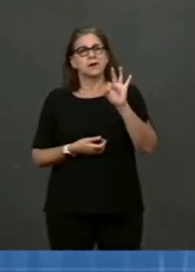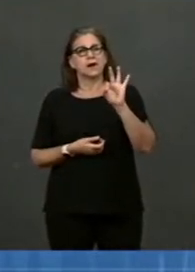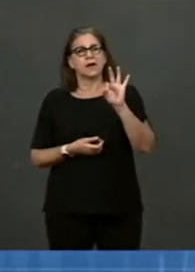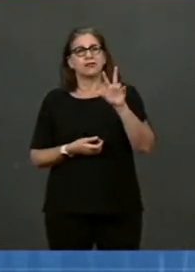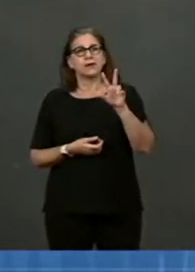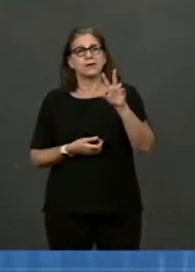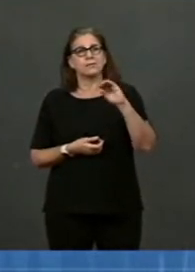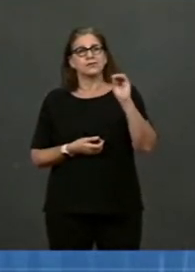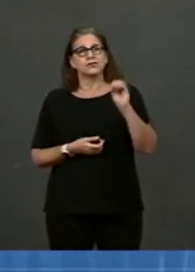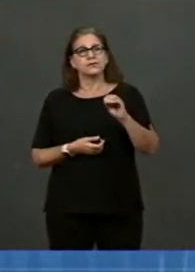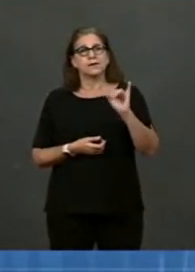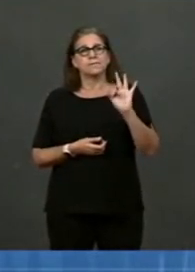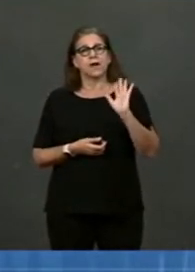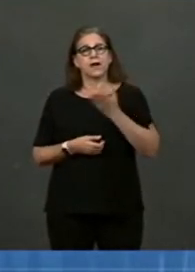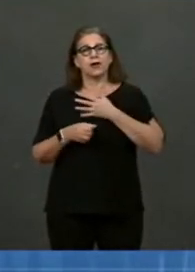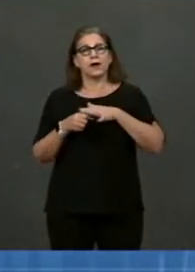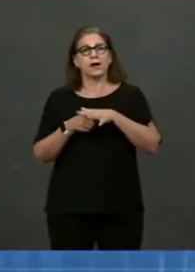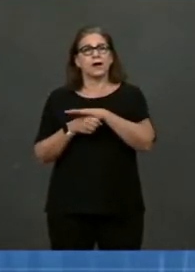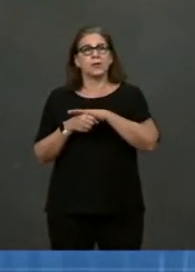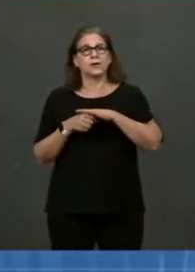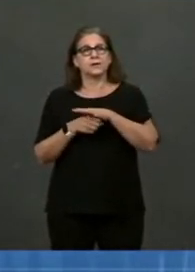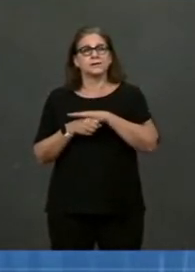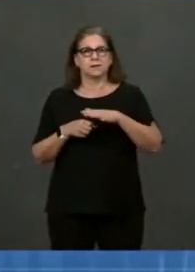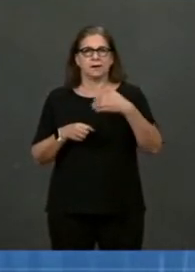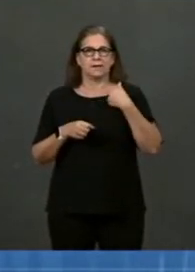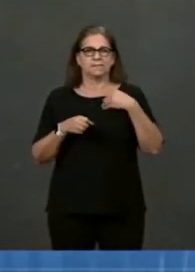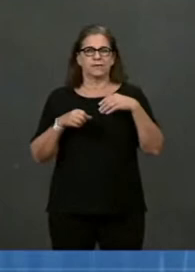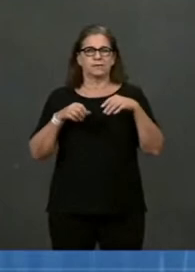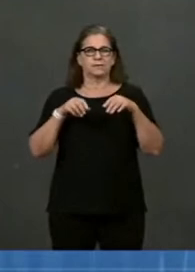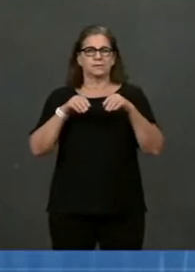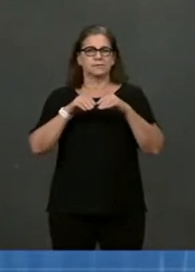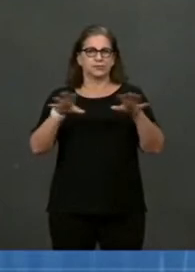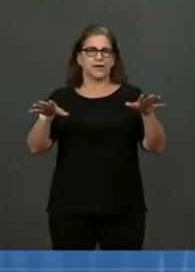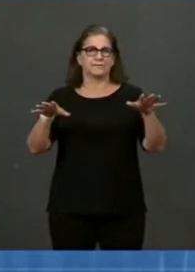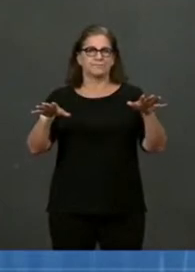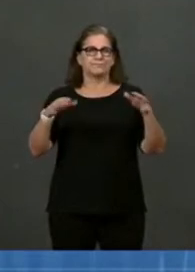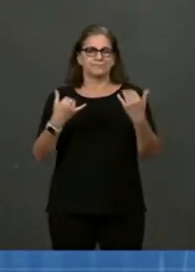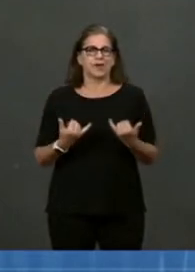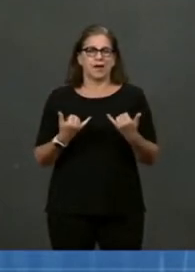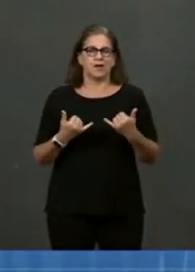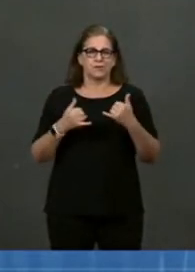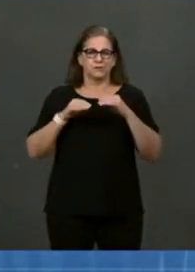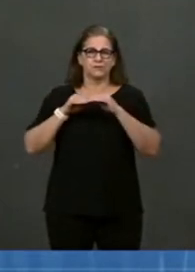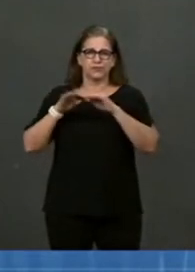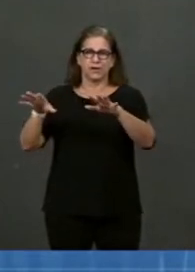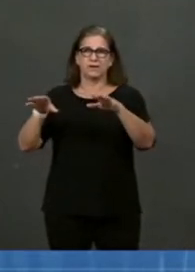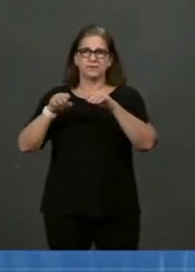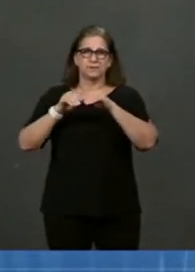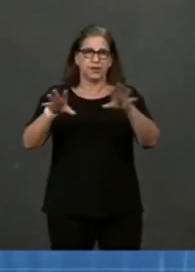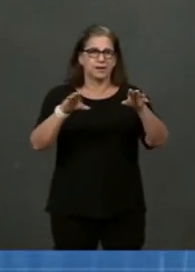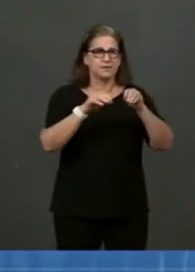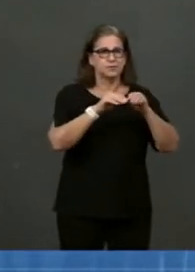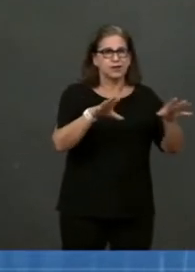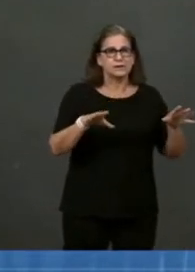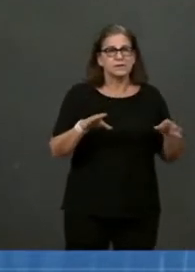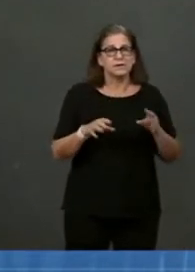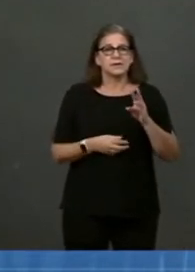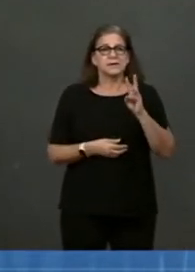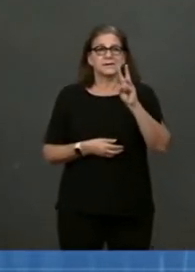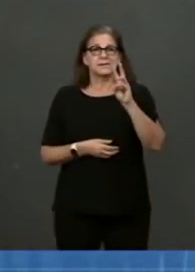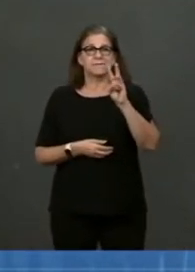transmission. Currently, around 64 million Americans remain unvaccinated, leaving themselves and their